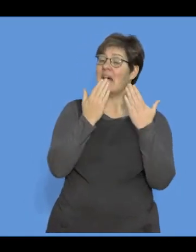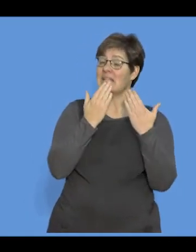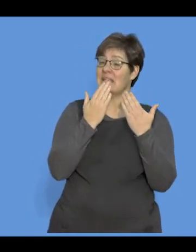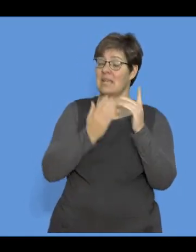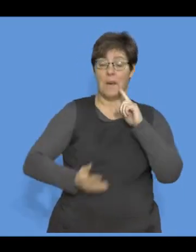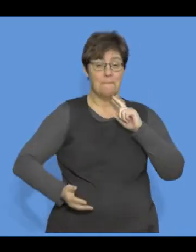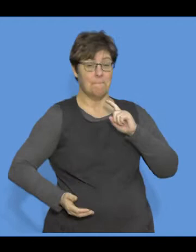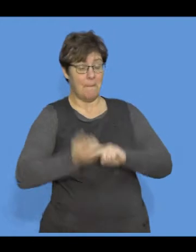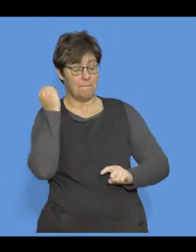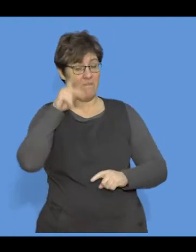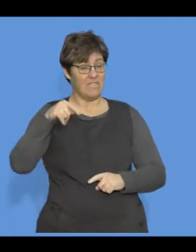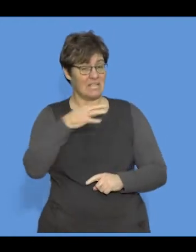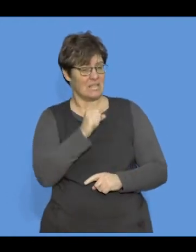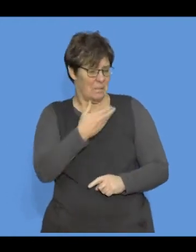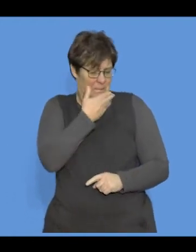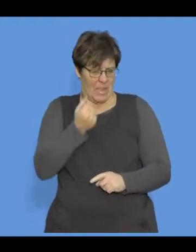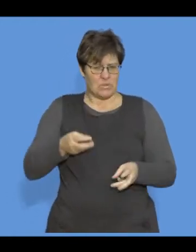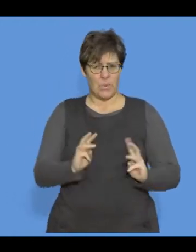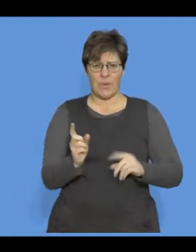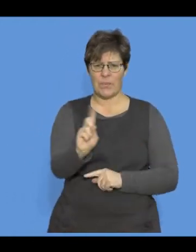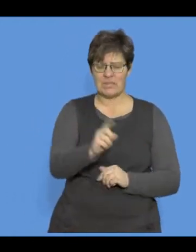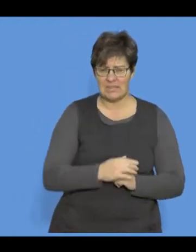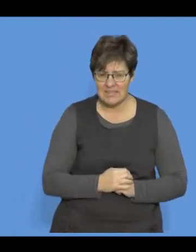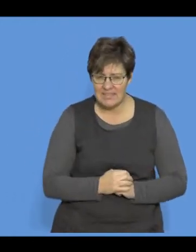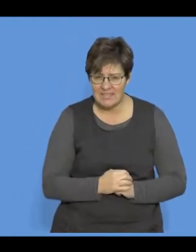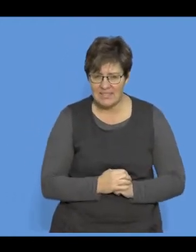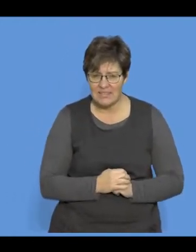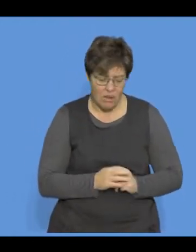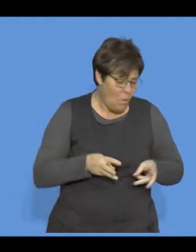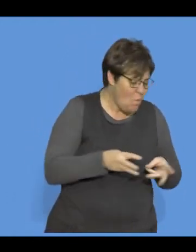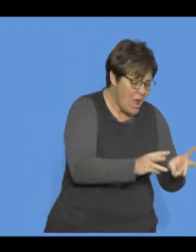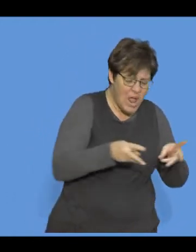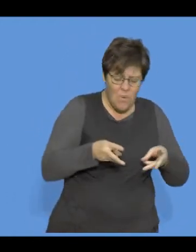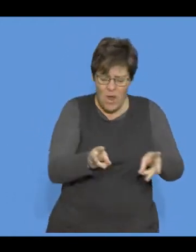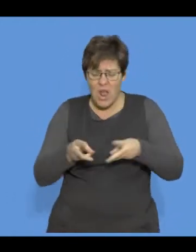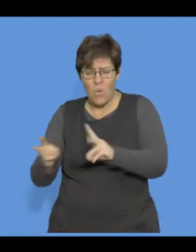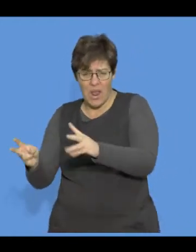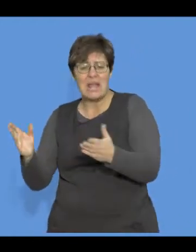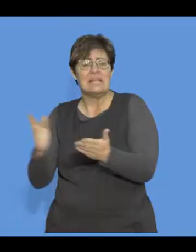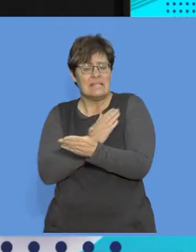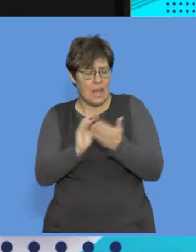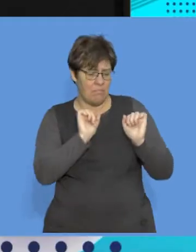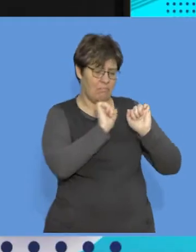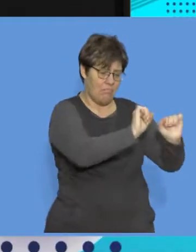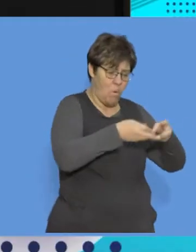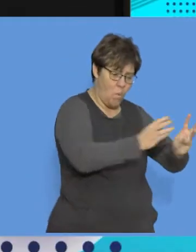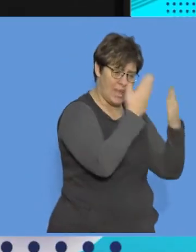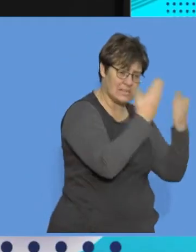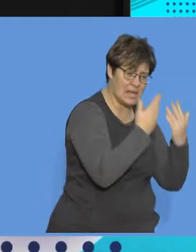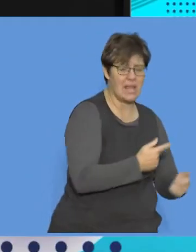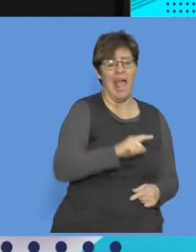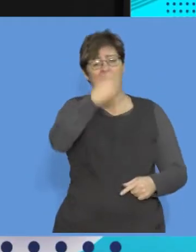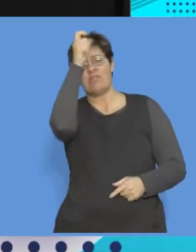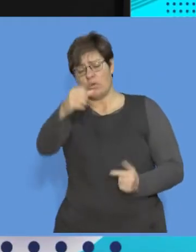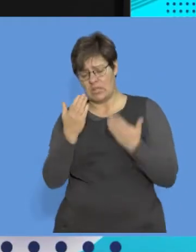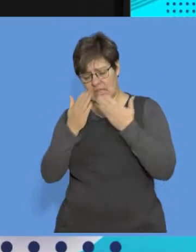master physics? Well, you know, there are lots of different ways. People study in different ways, and we don't